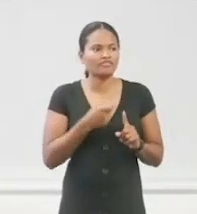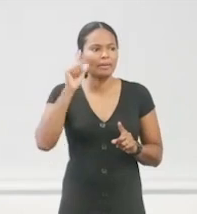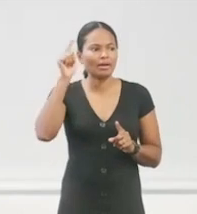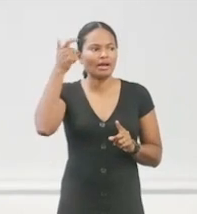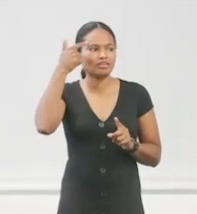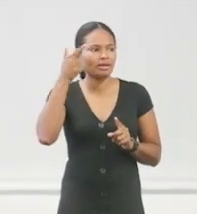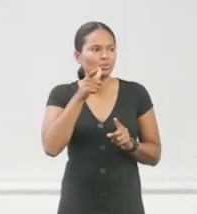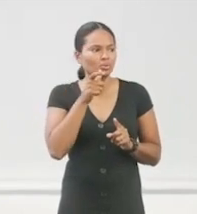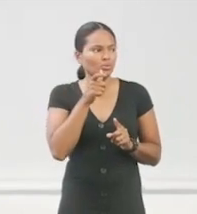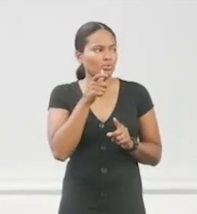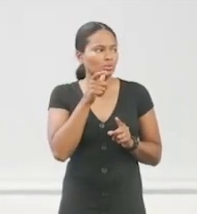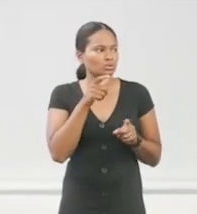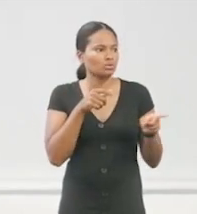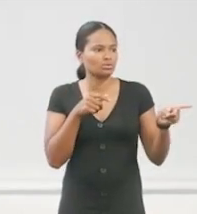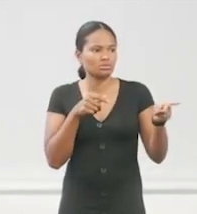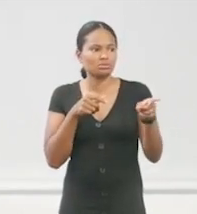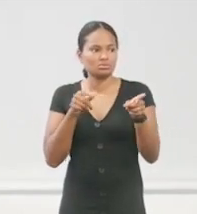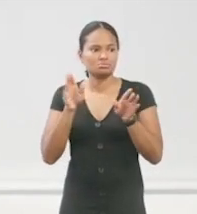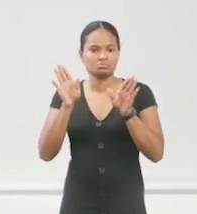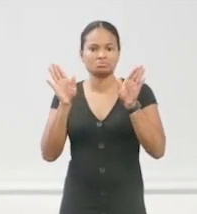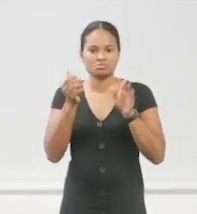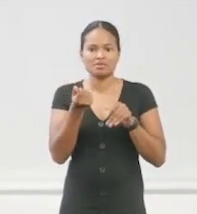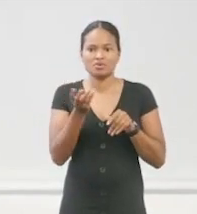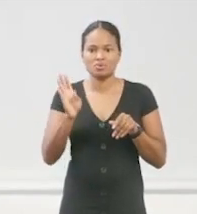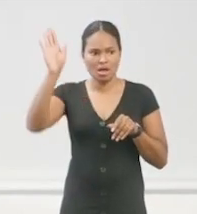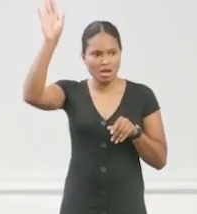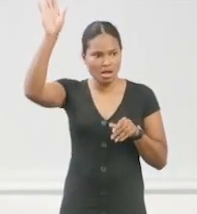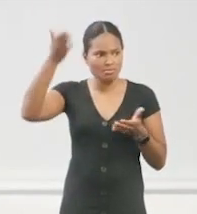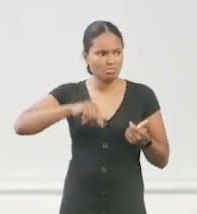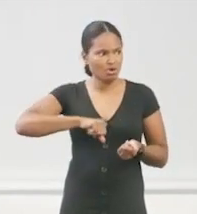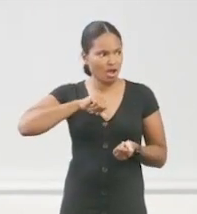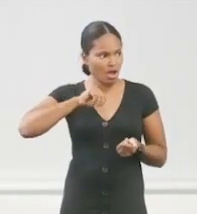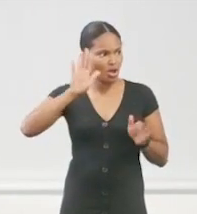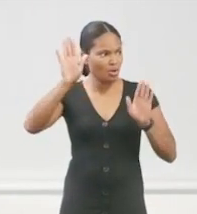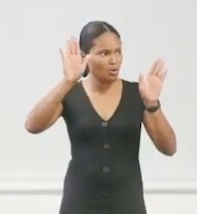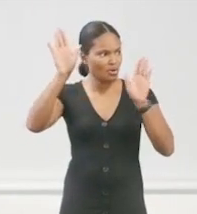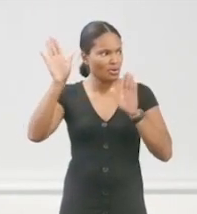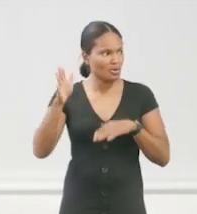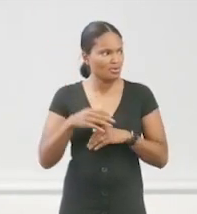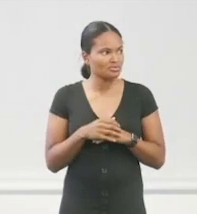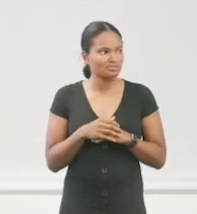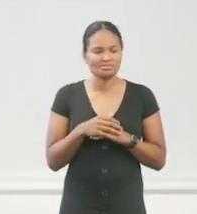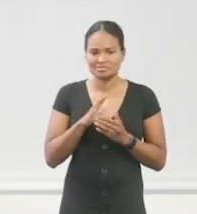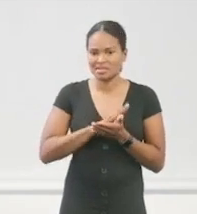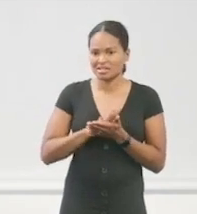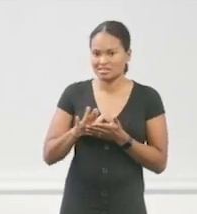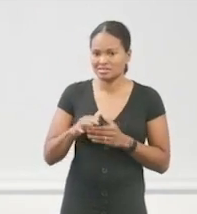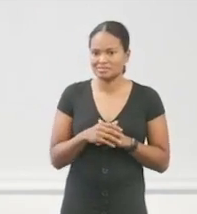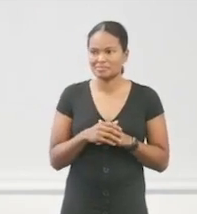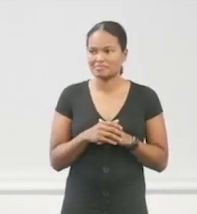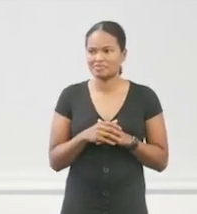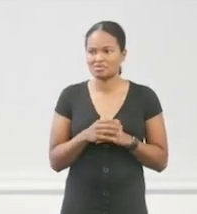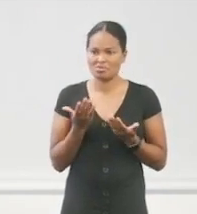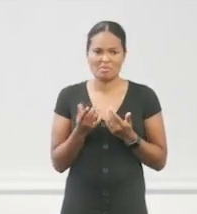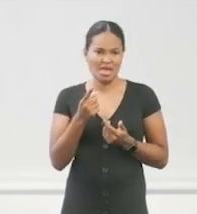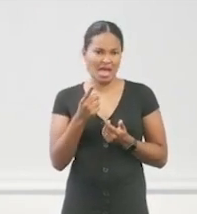entity within the state of Arizona? Let's raise your hands high. Come on, be proud of it, guys. Nice. So maybe half the